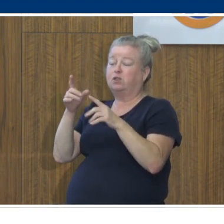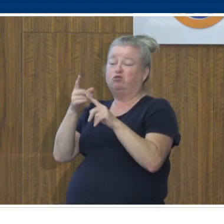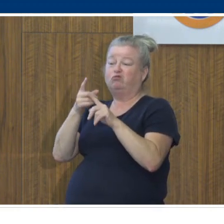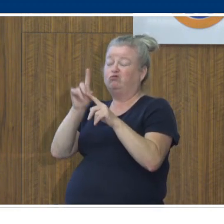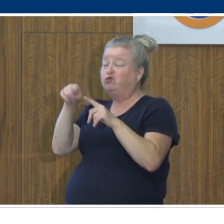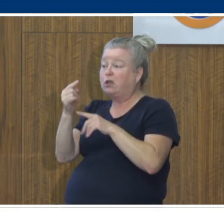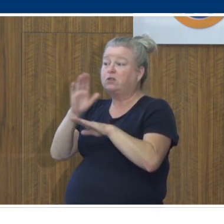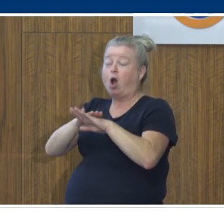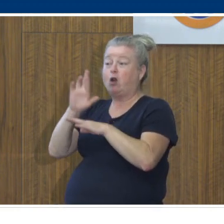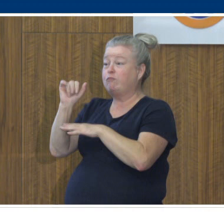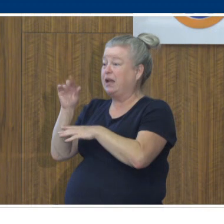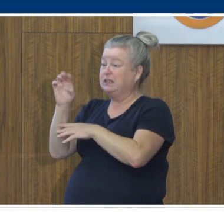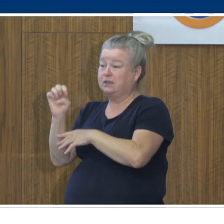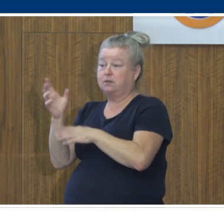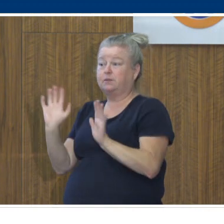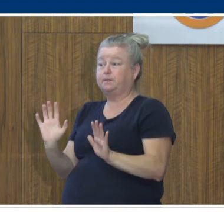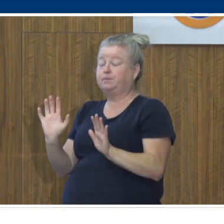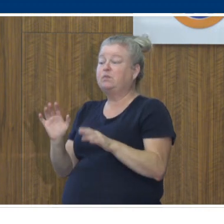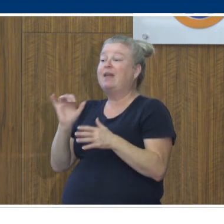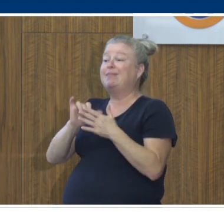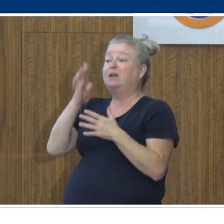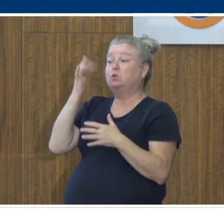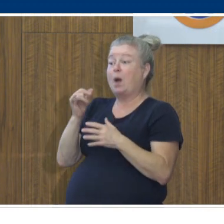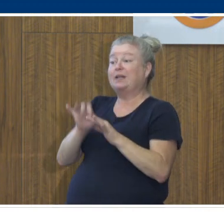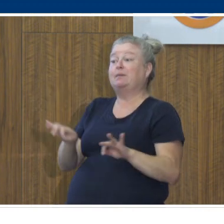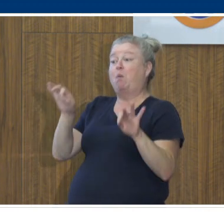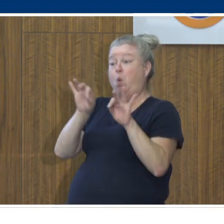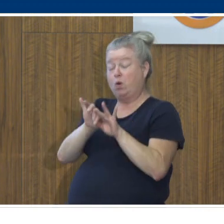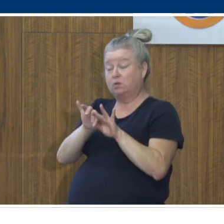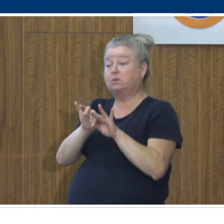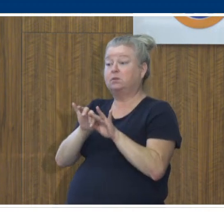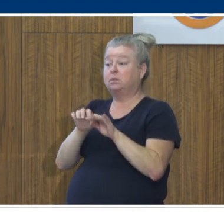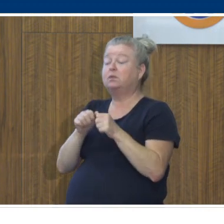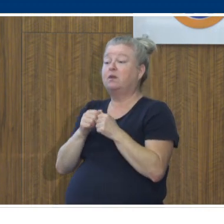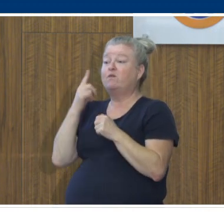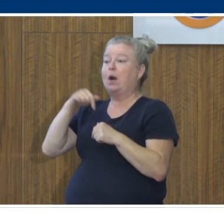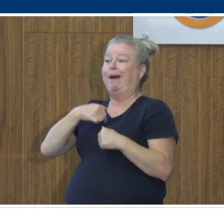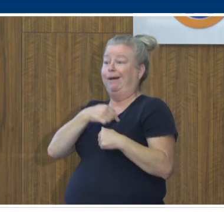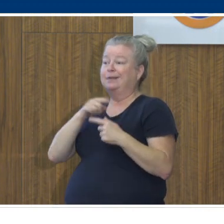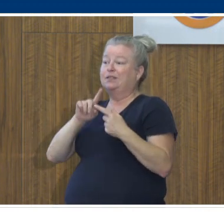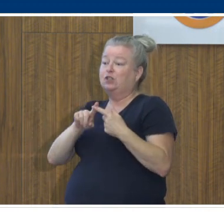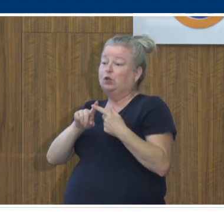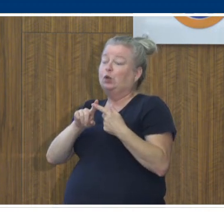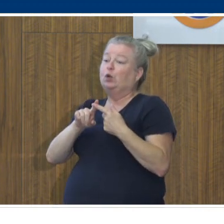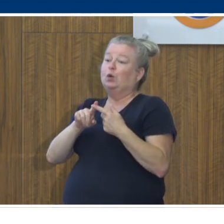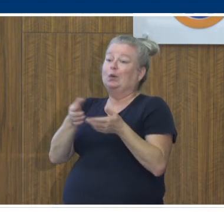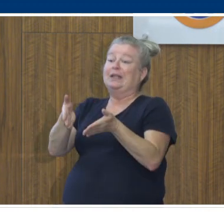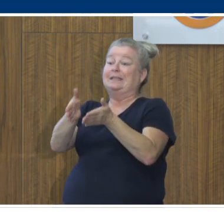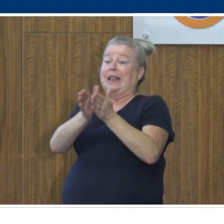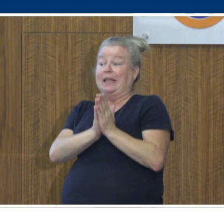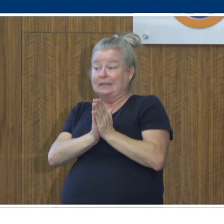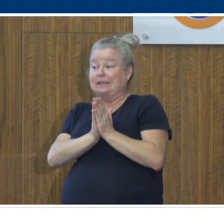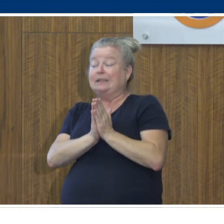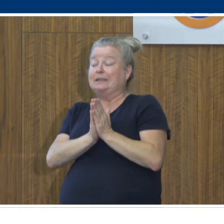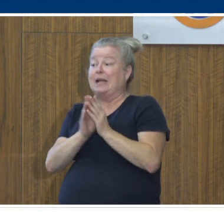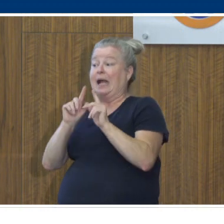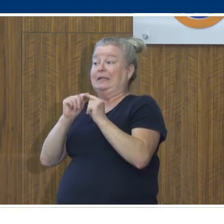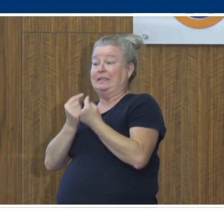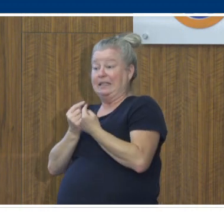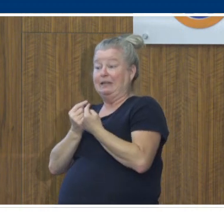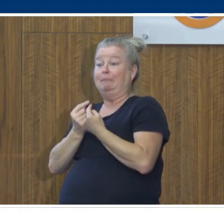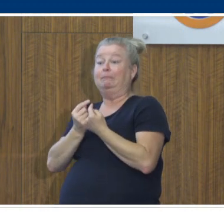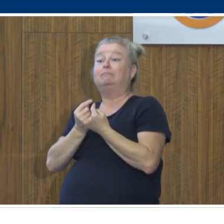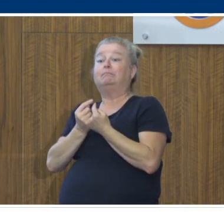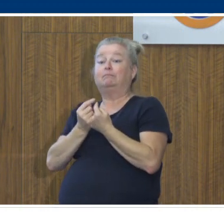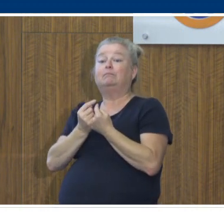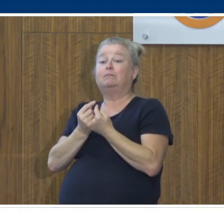race. And that is why it is important for us to solicit and obtain the input of everyone in this